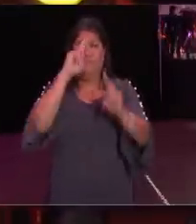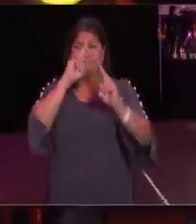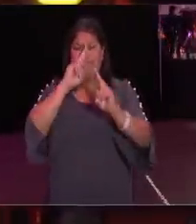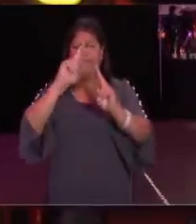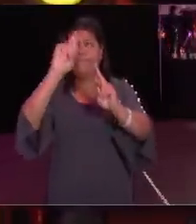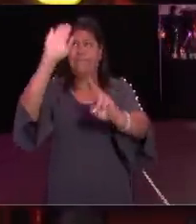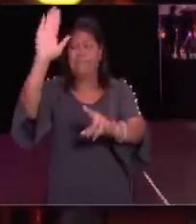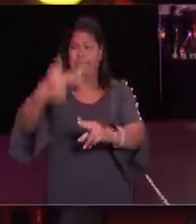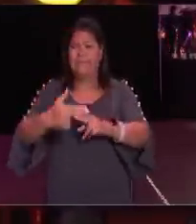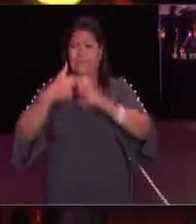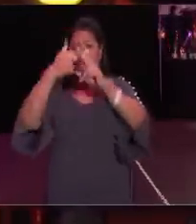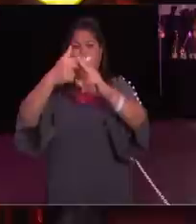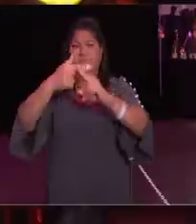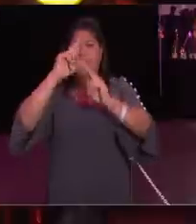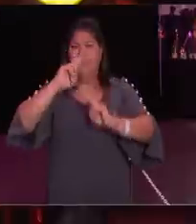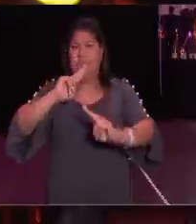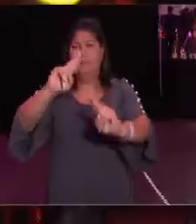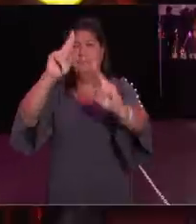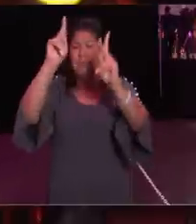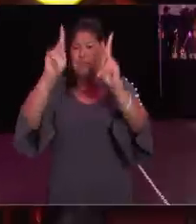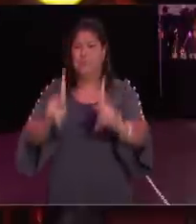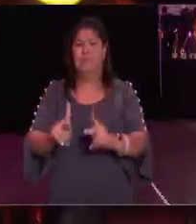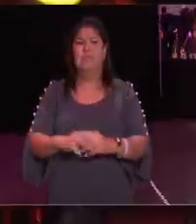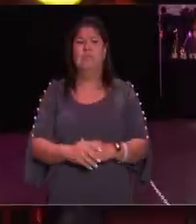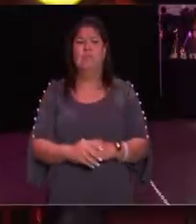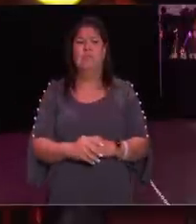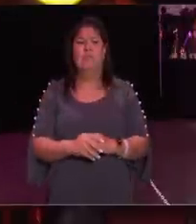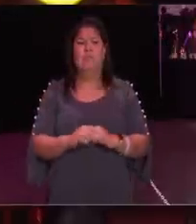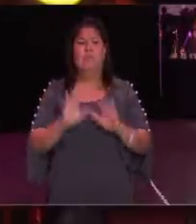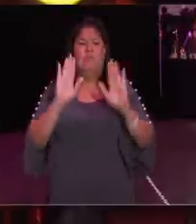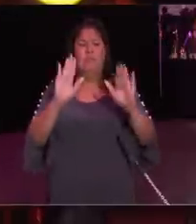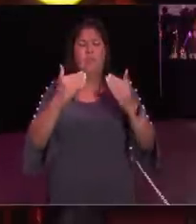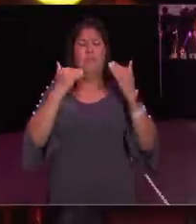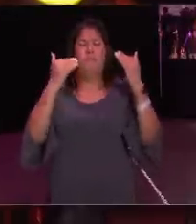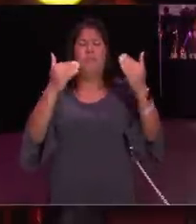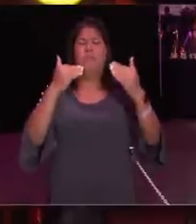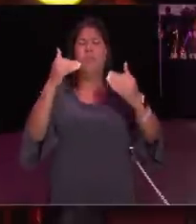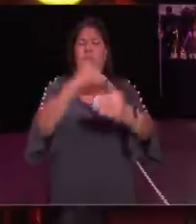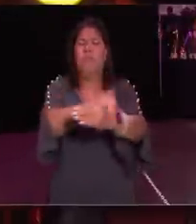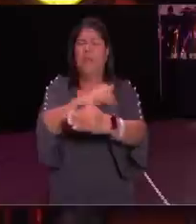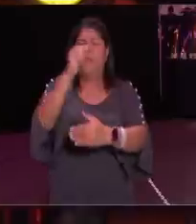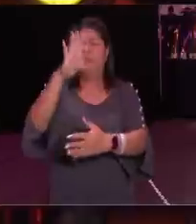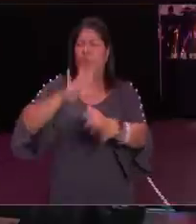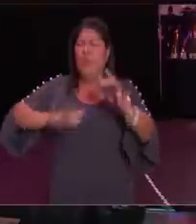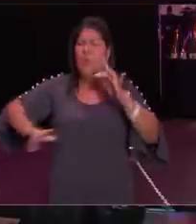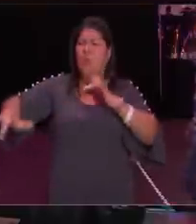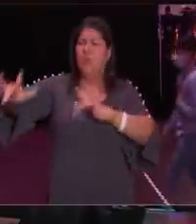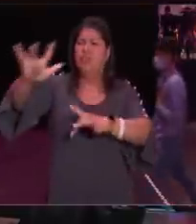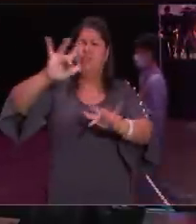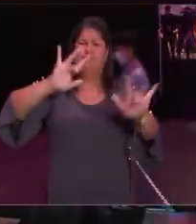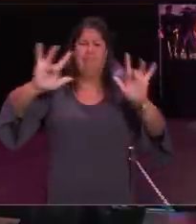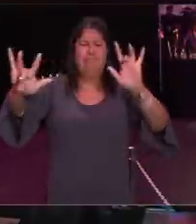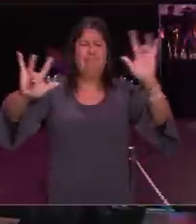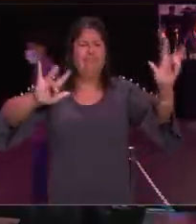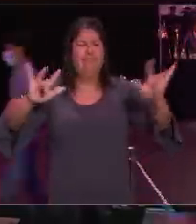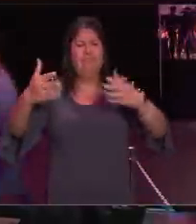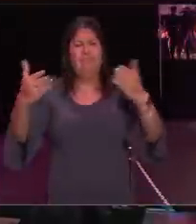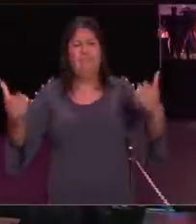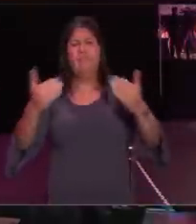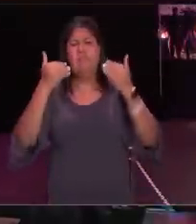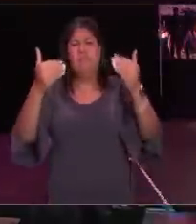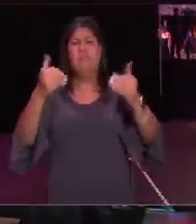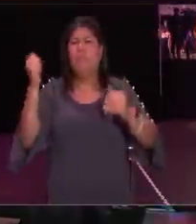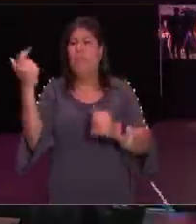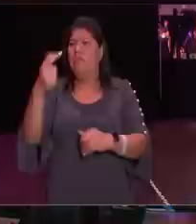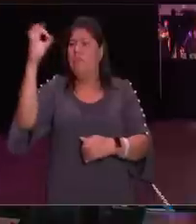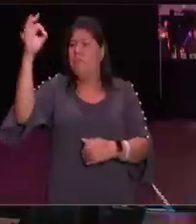his name, we honor his person, and we're grateful for the power of God moving in this house Thank God for all of